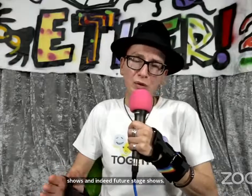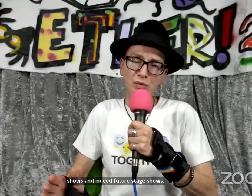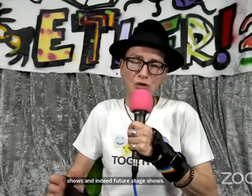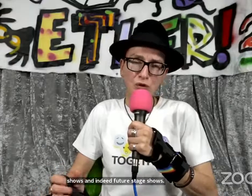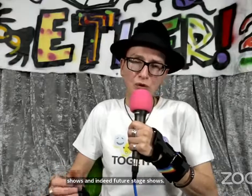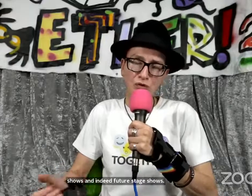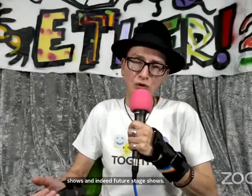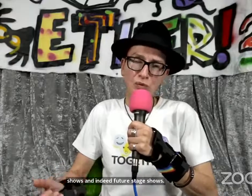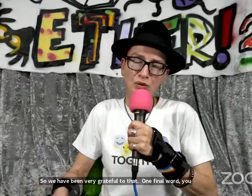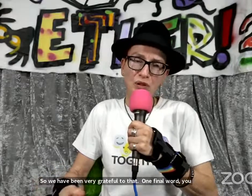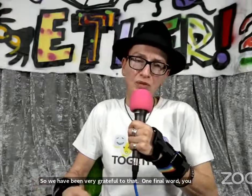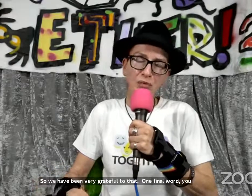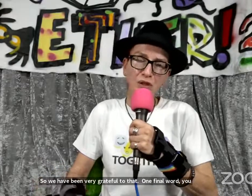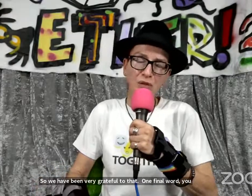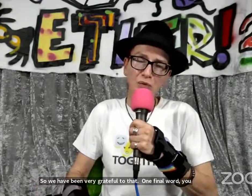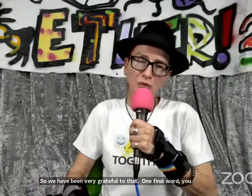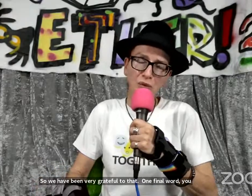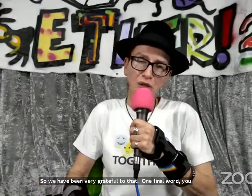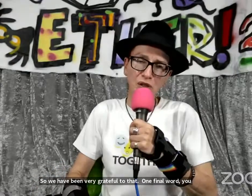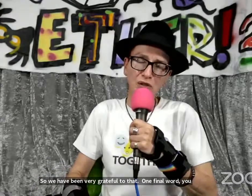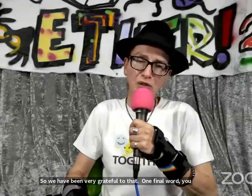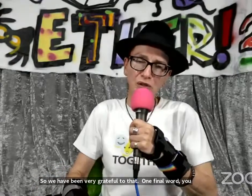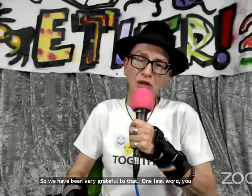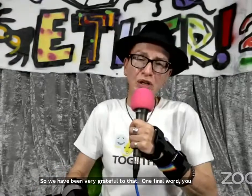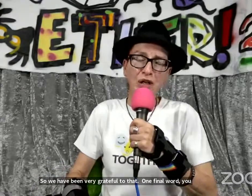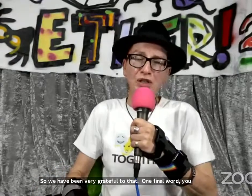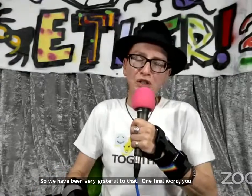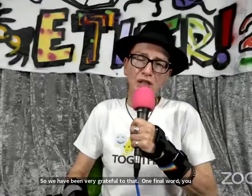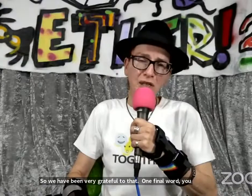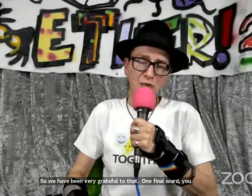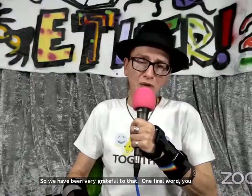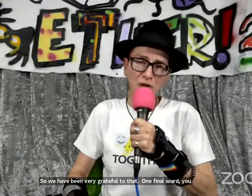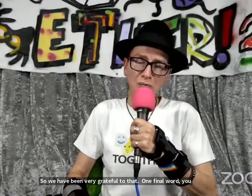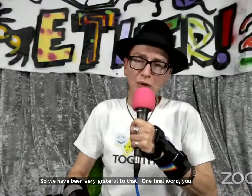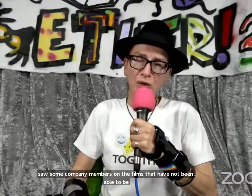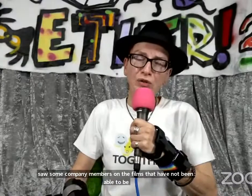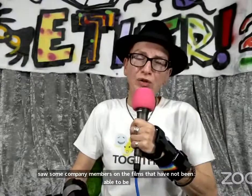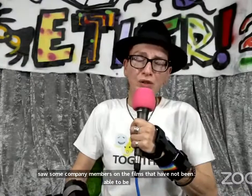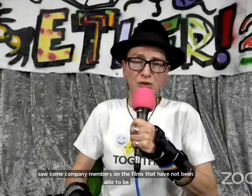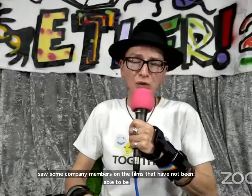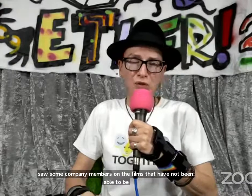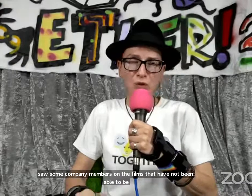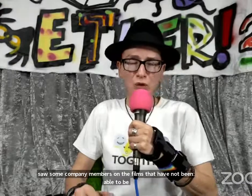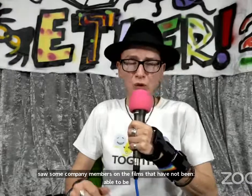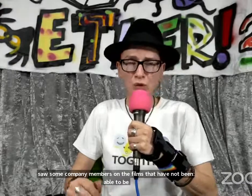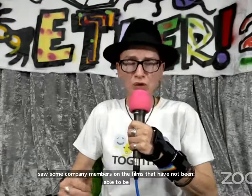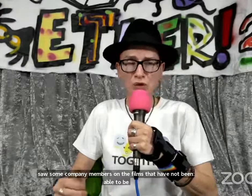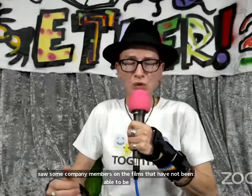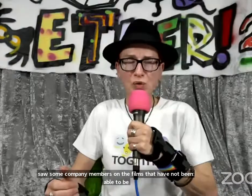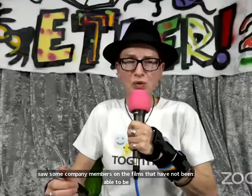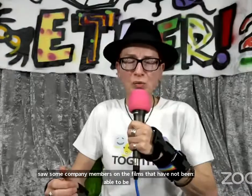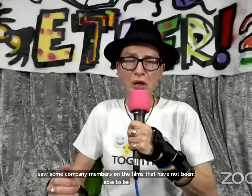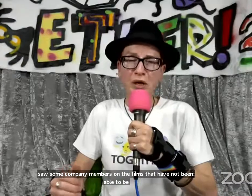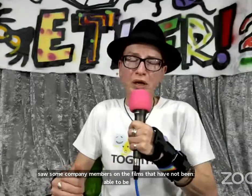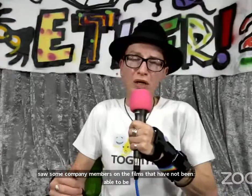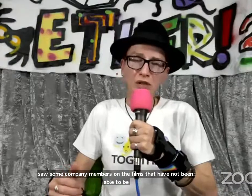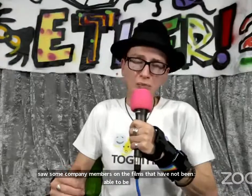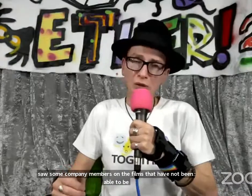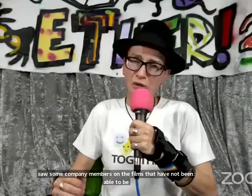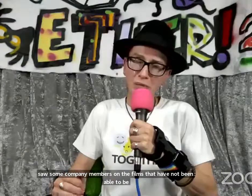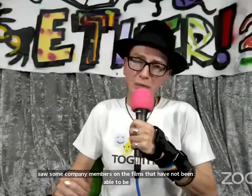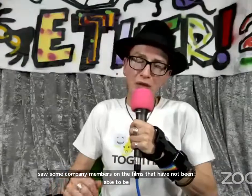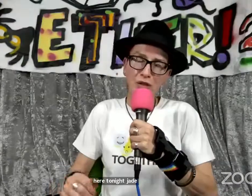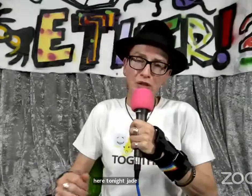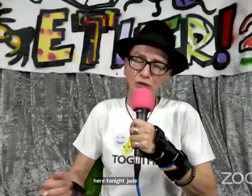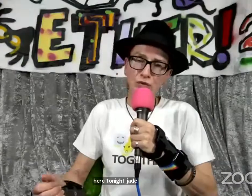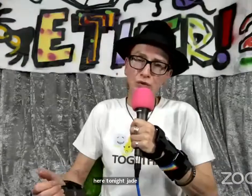company members on the films that haven't been able to be here tonight. Jade Amasempari has been on a course this autumn, and